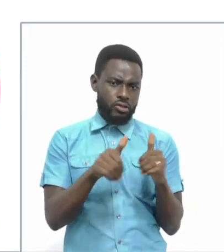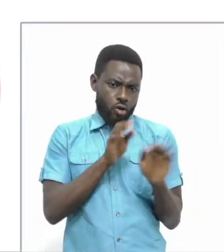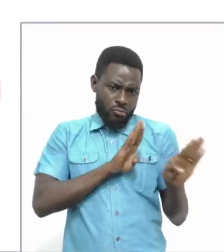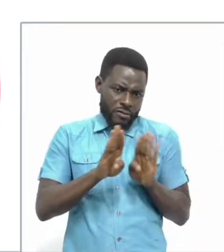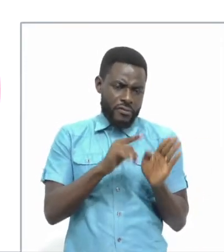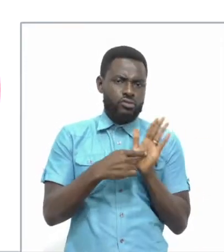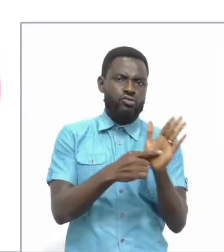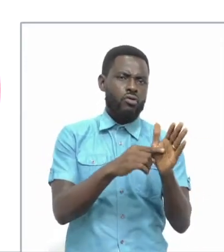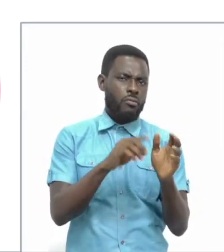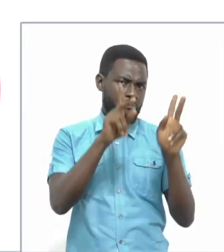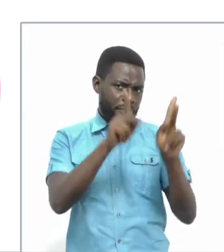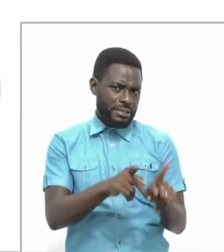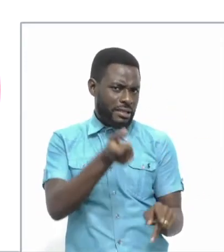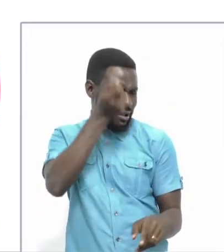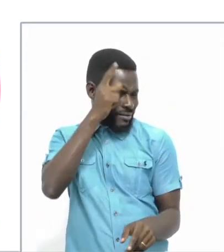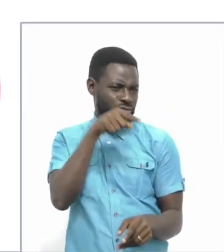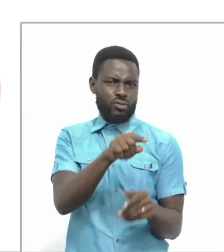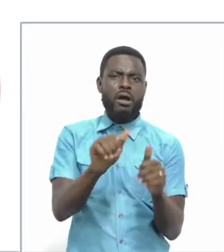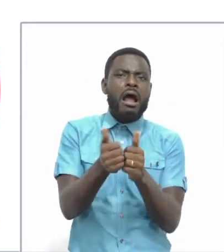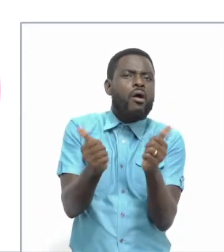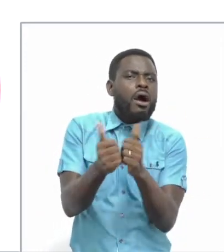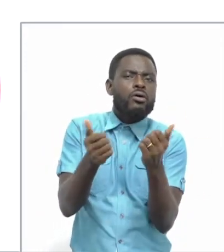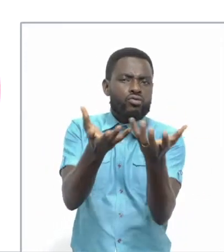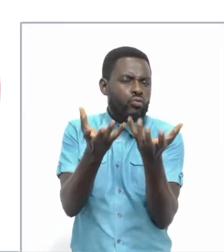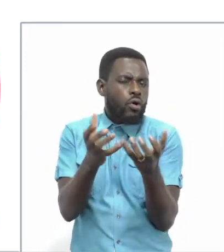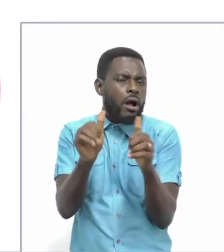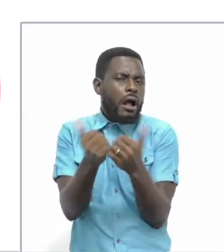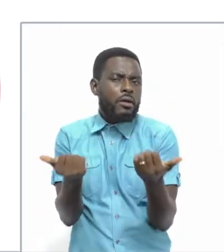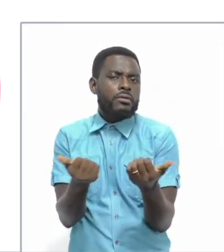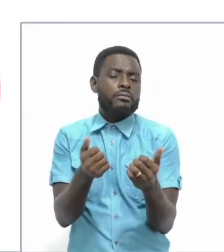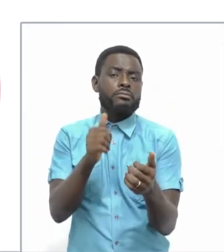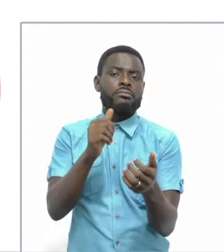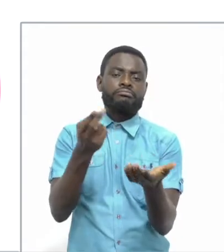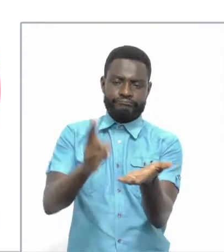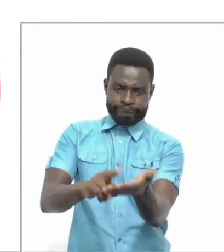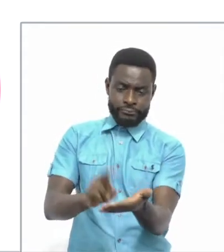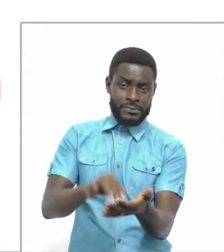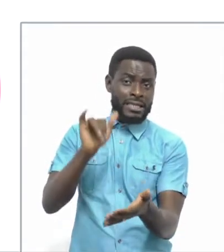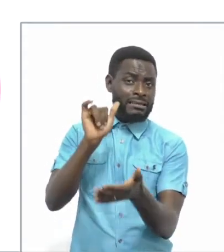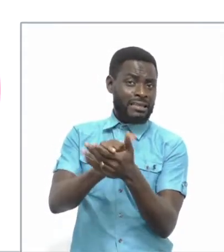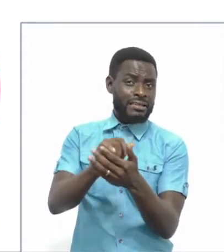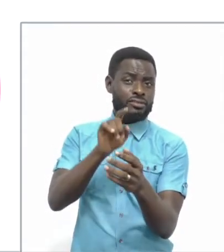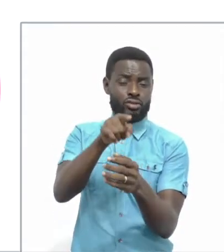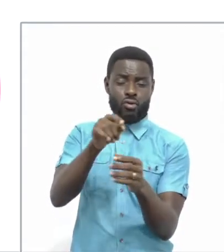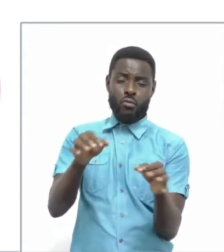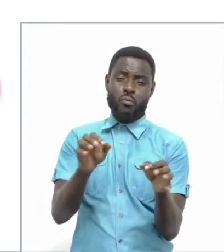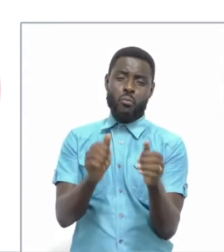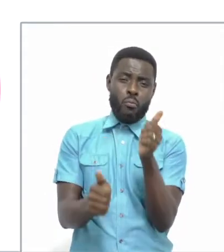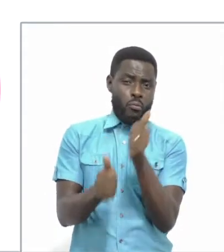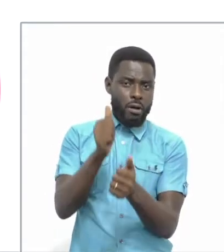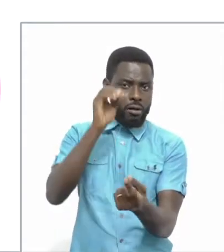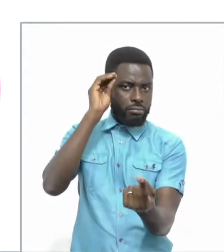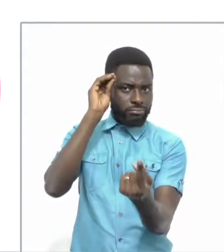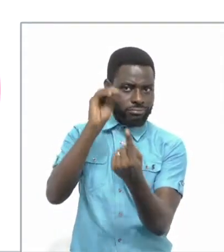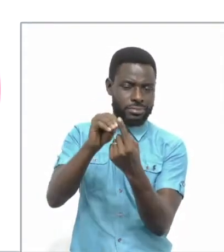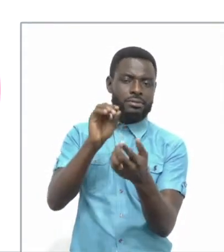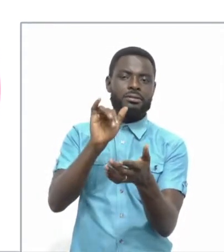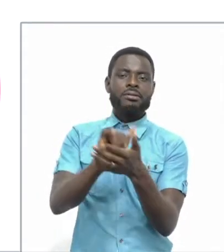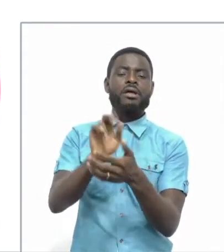you without writing it? Just put that down, because that is your main mantra that you're going to use in the